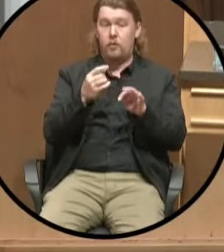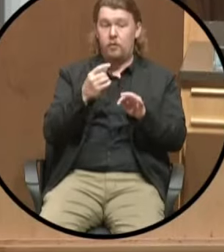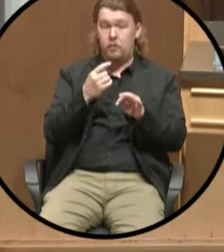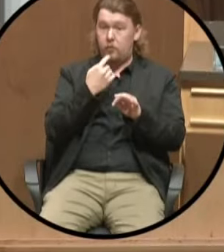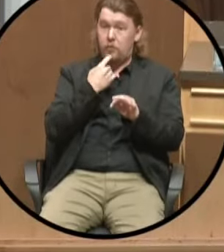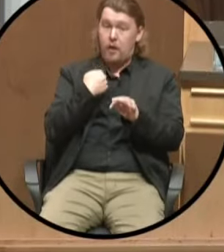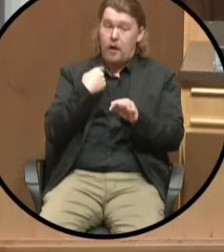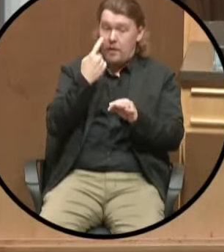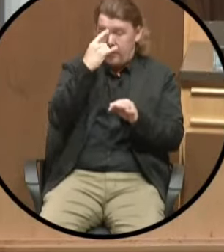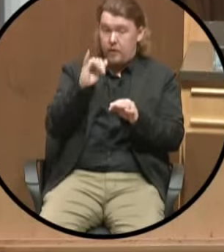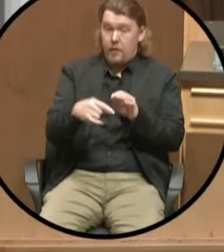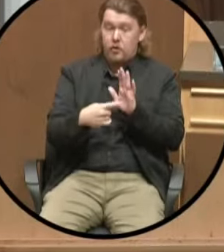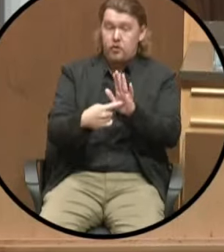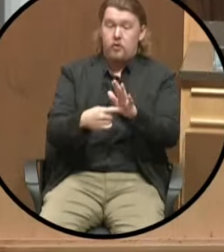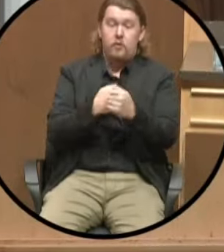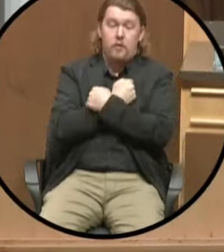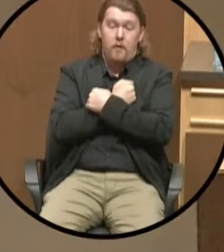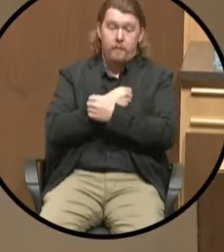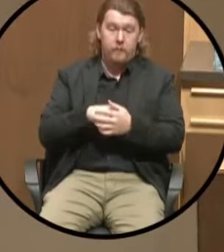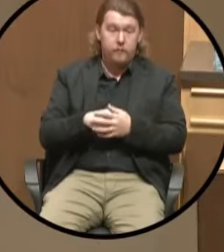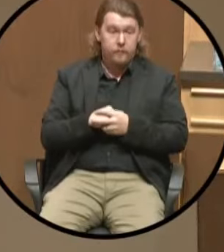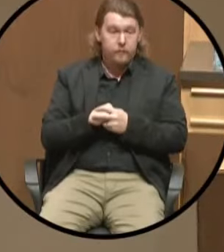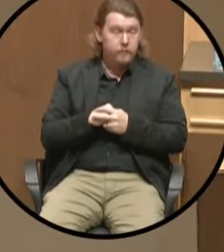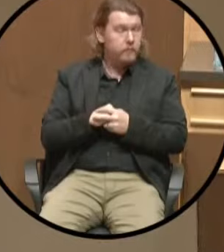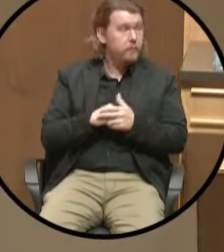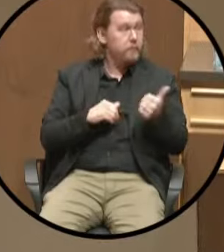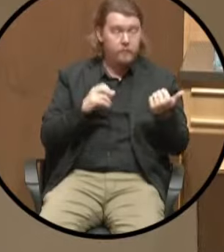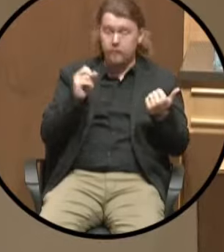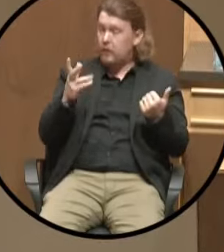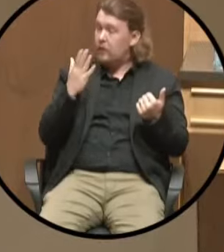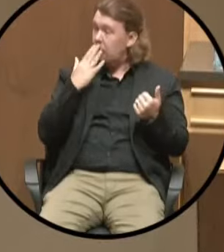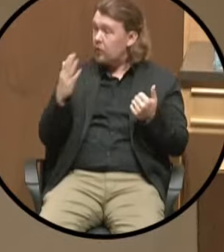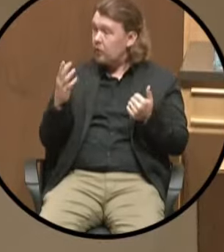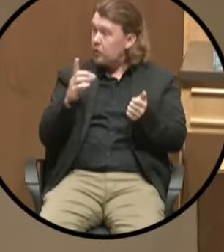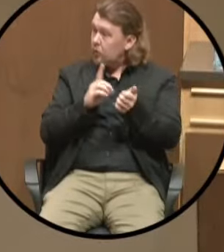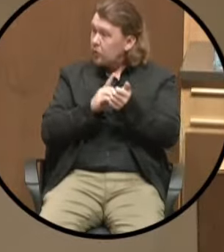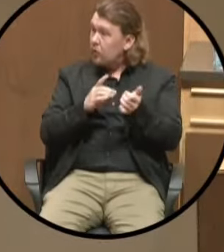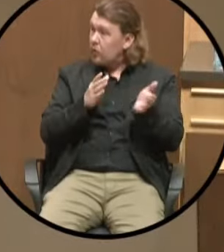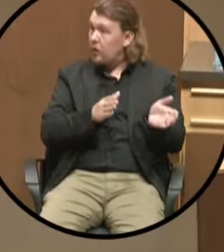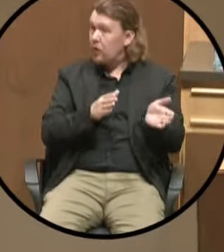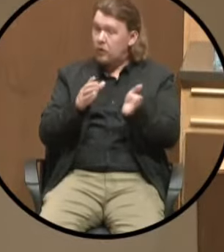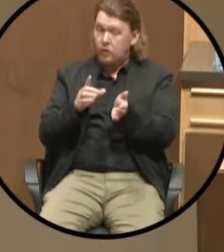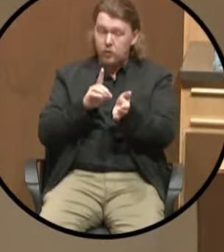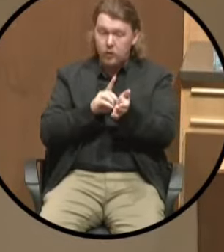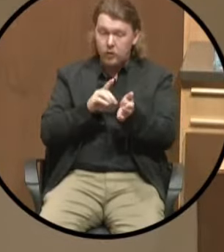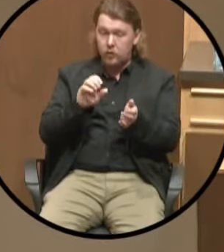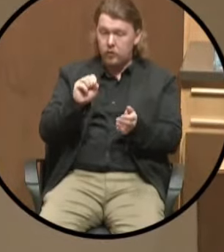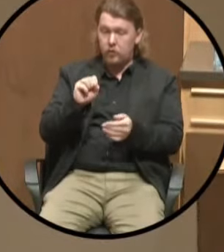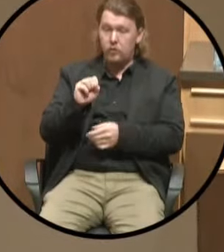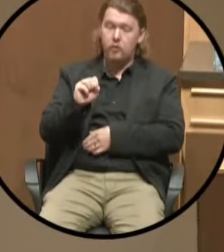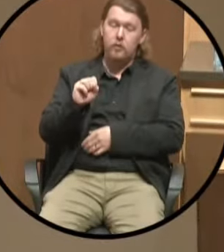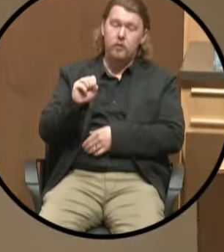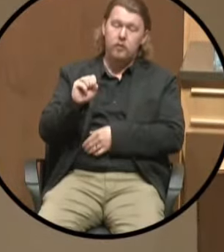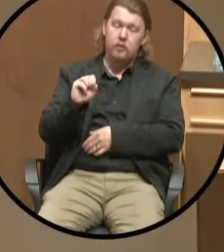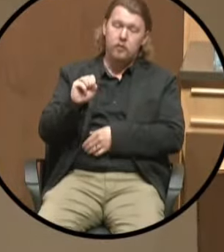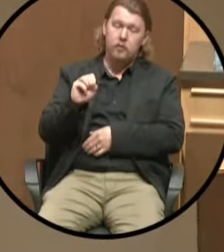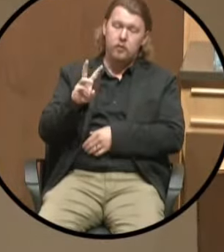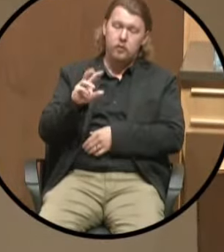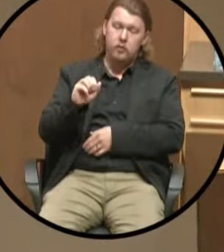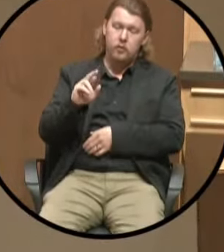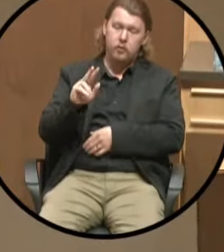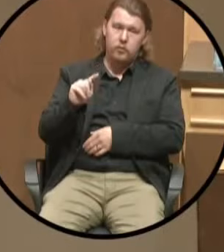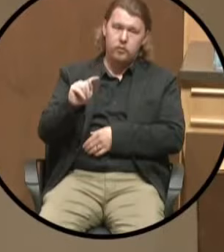love. Thank you, Dr. Mansfield. Let's go to Dr. Schwartz. heard this question before. Why